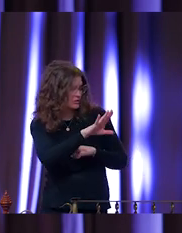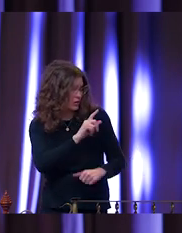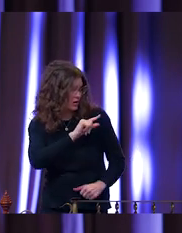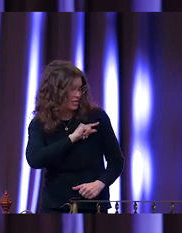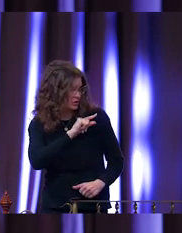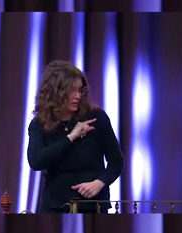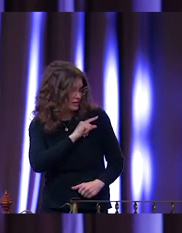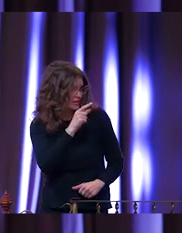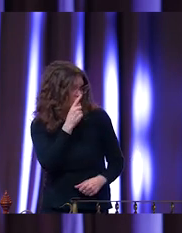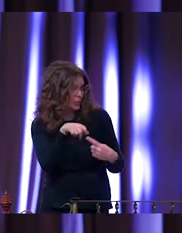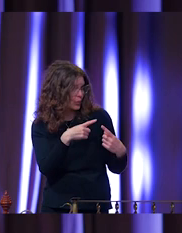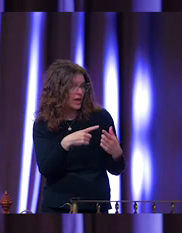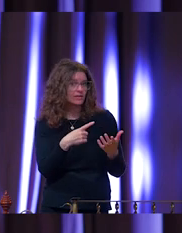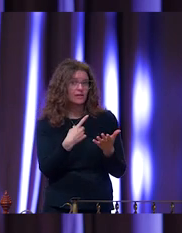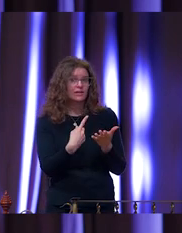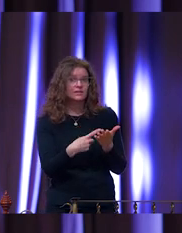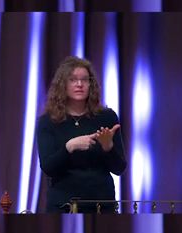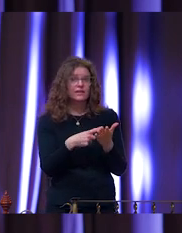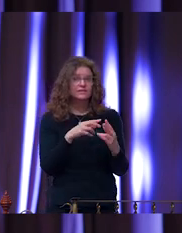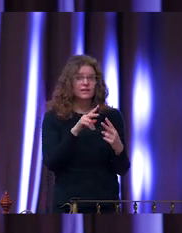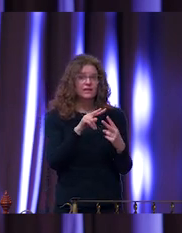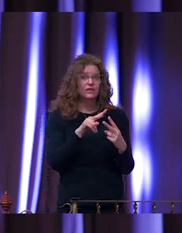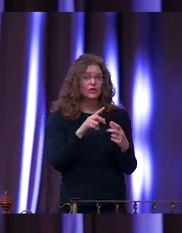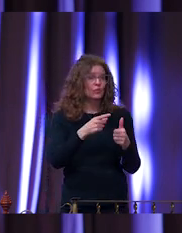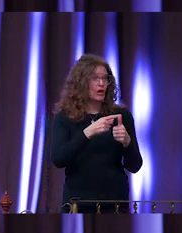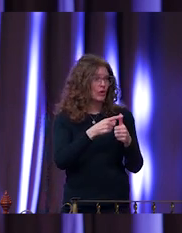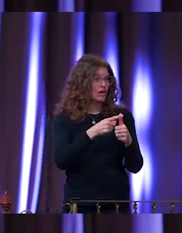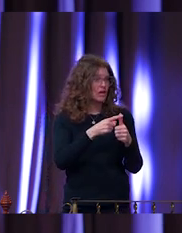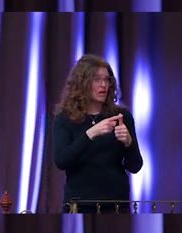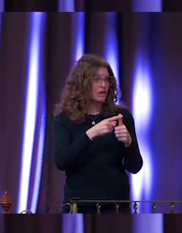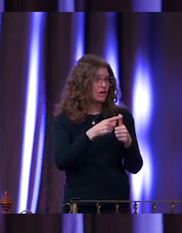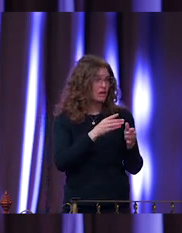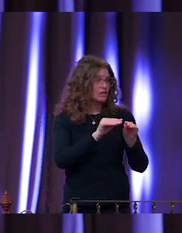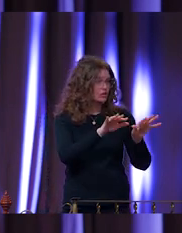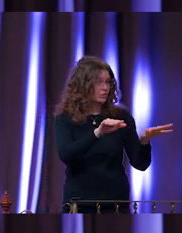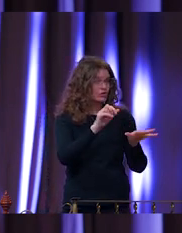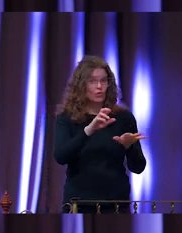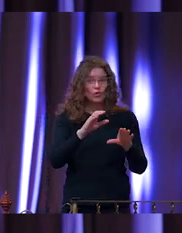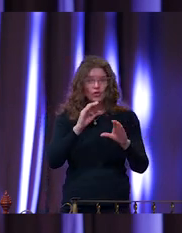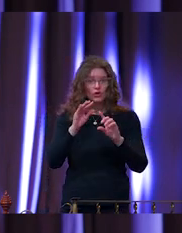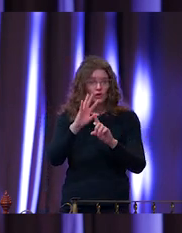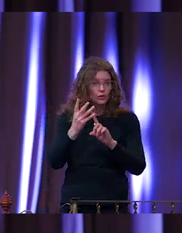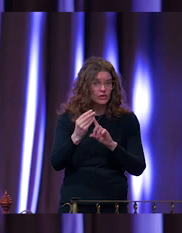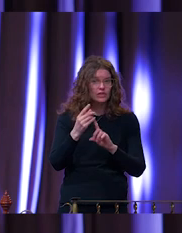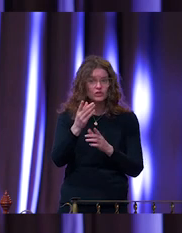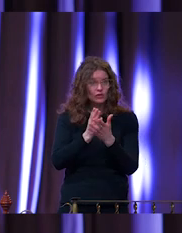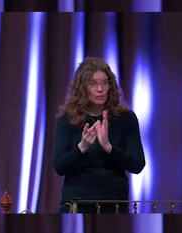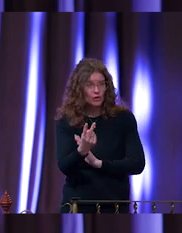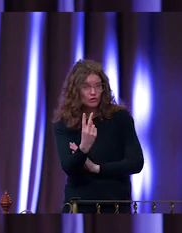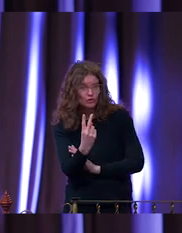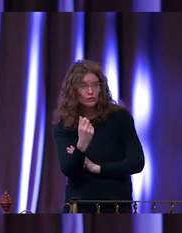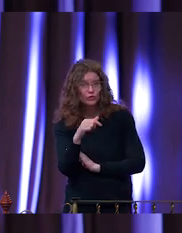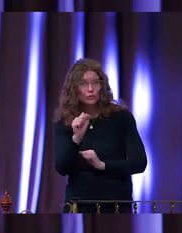when you're talking about either priority geography or priority communities in other times profile. But do you have a part two of that we